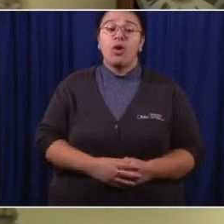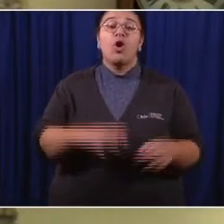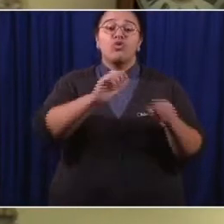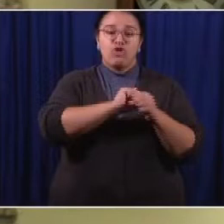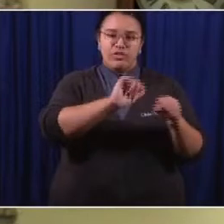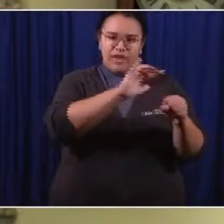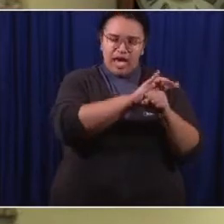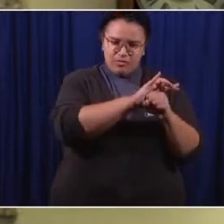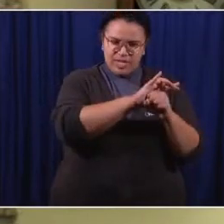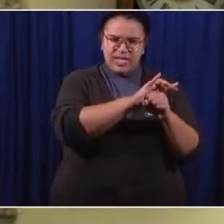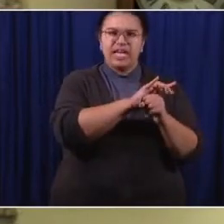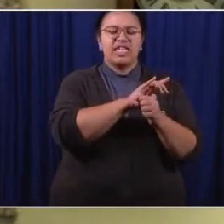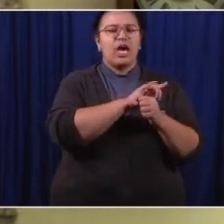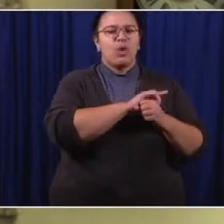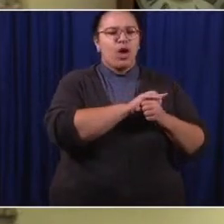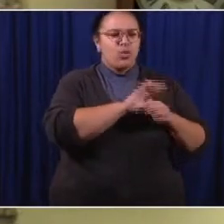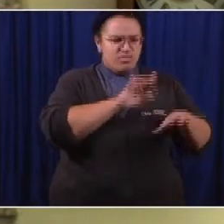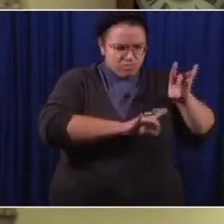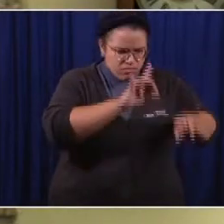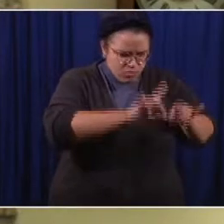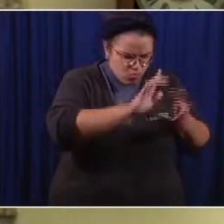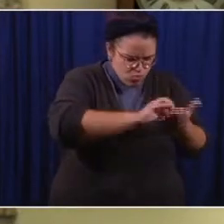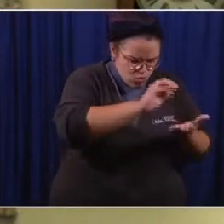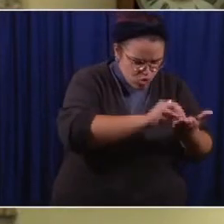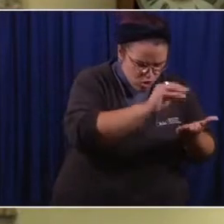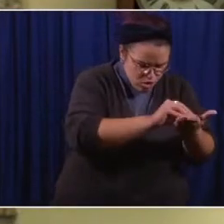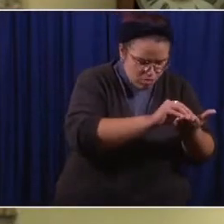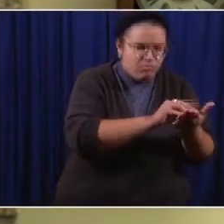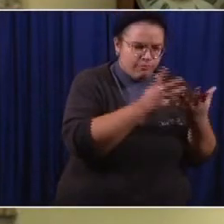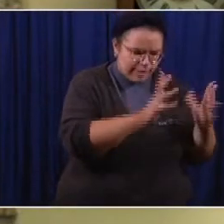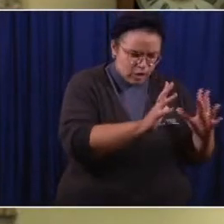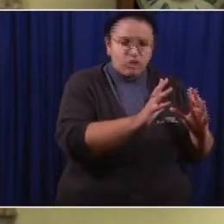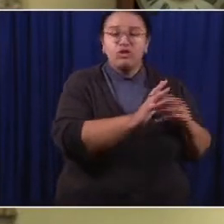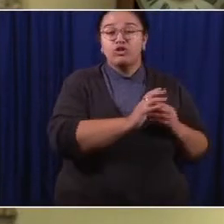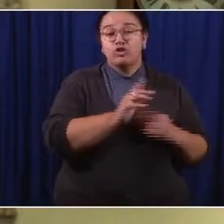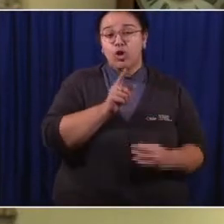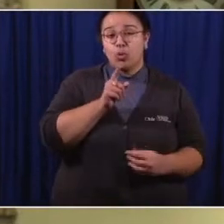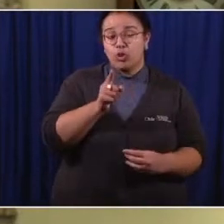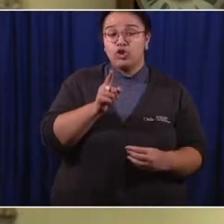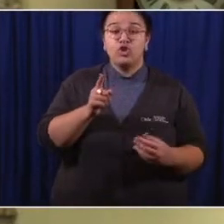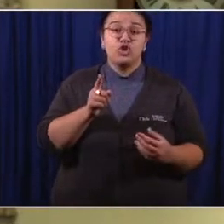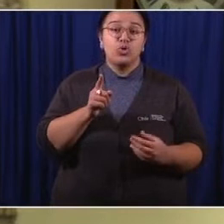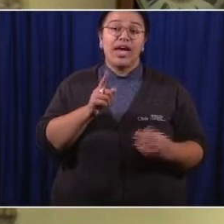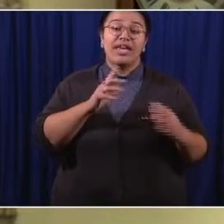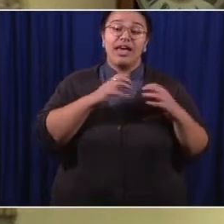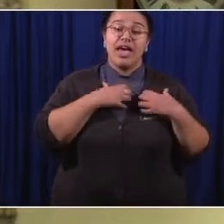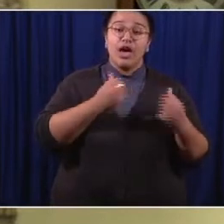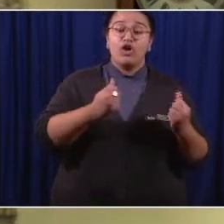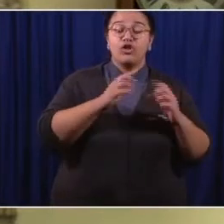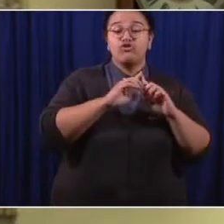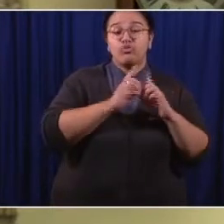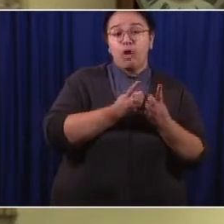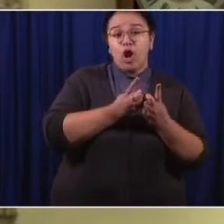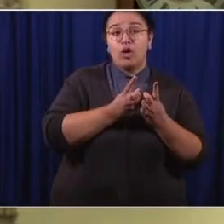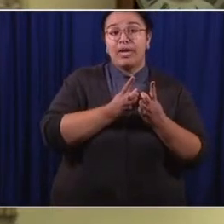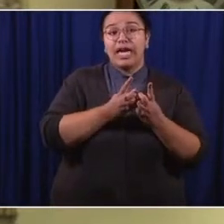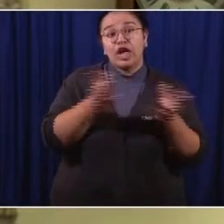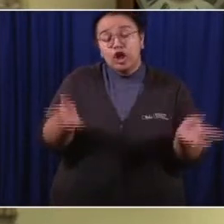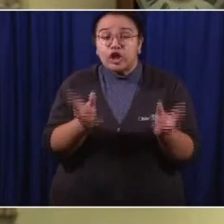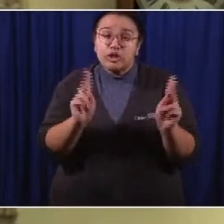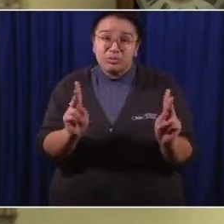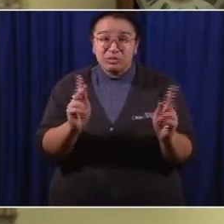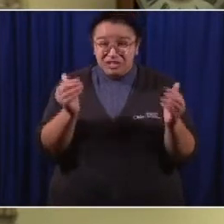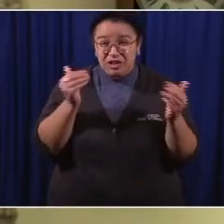coronavirus, would you or your health department advise people take a vaccine that's not been fully tested